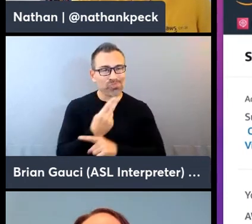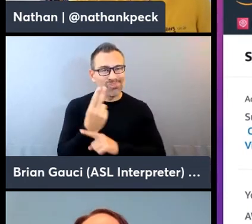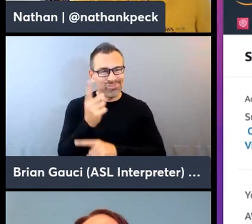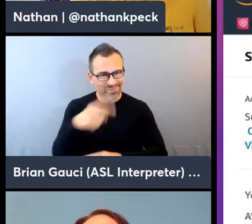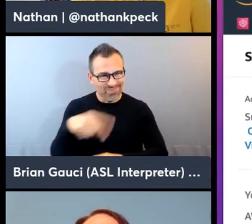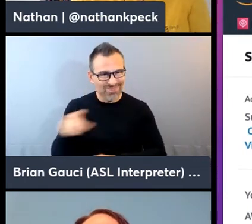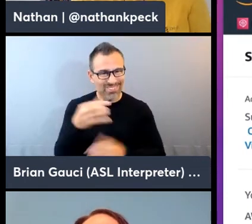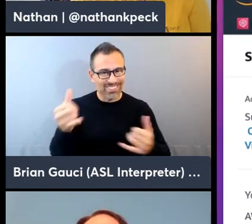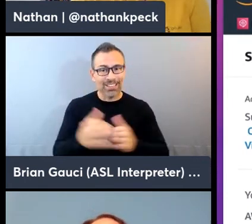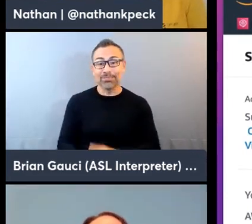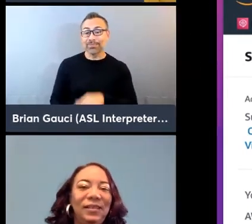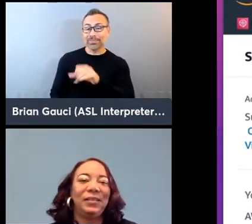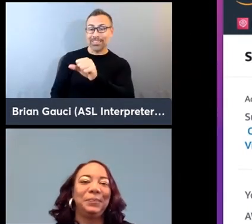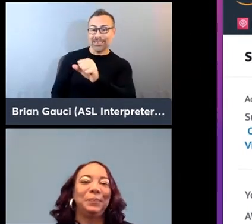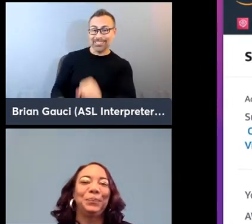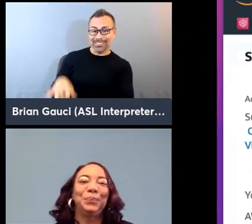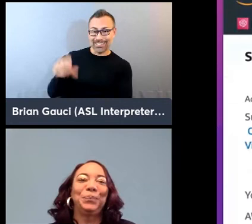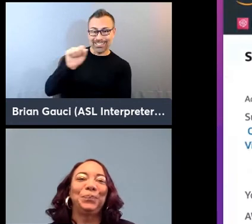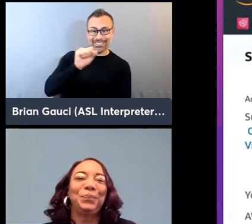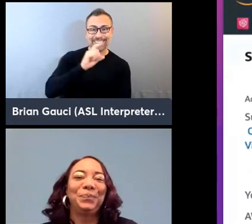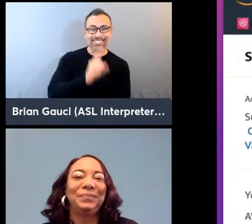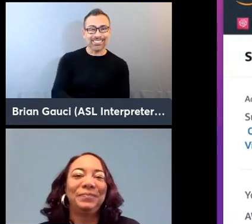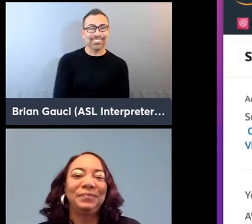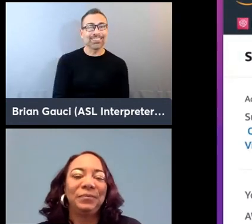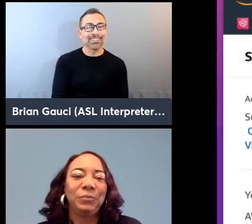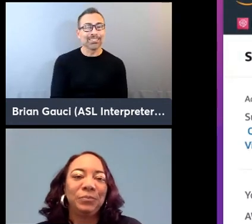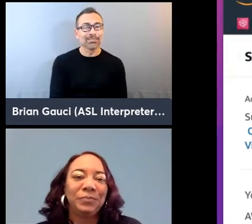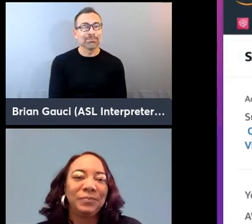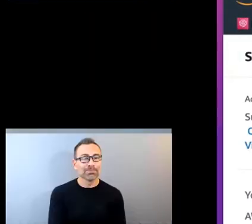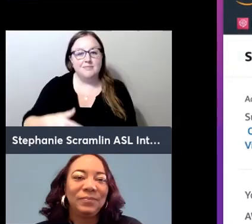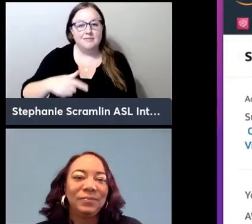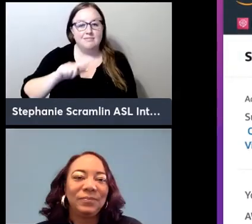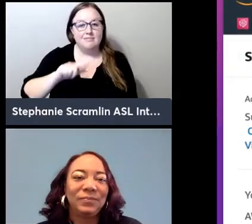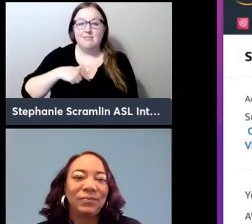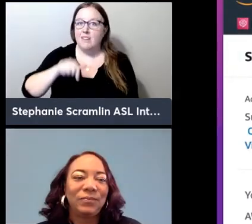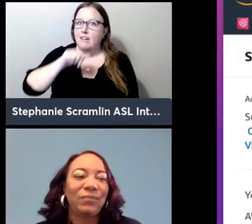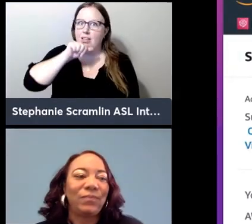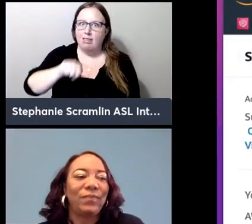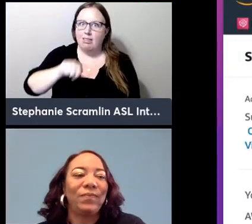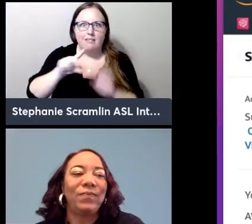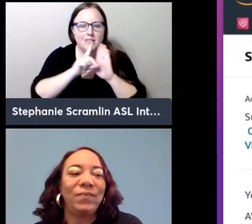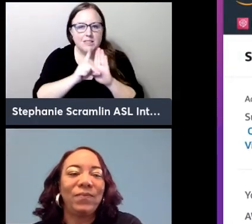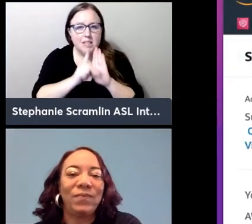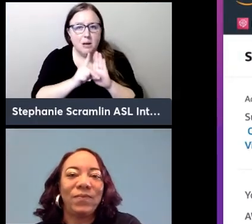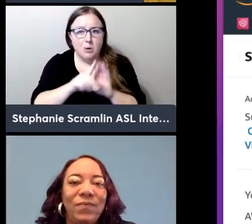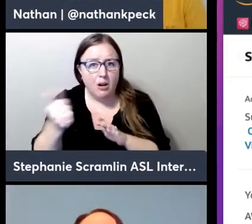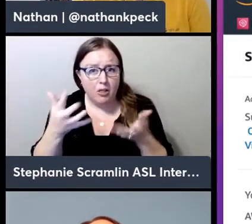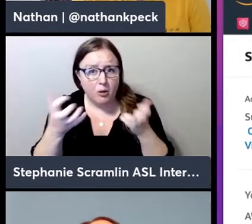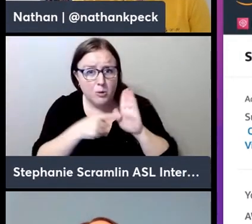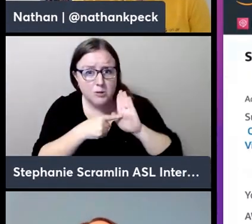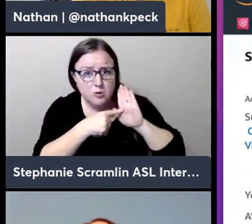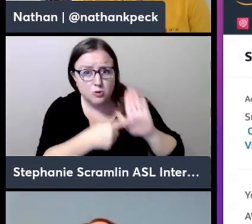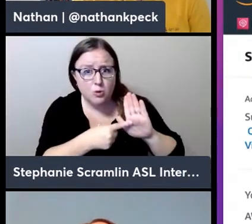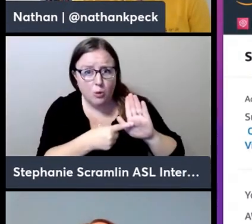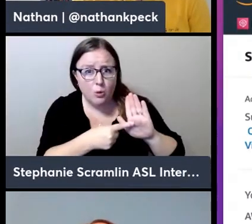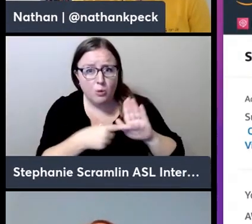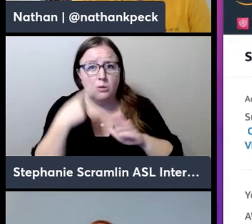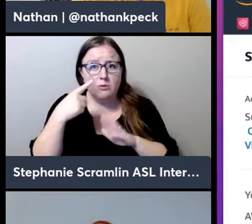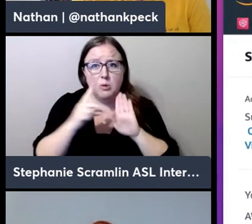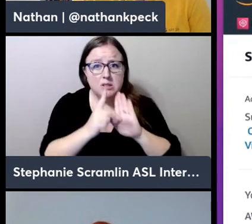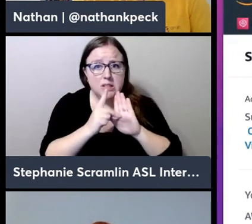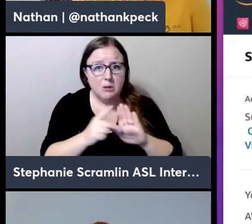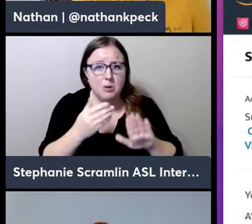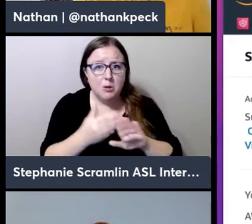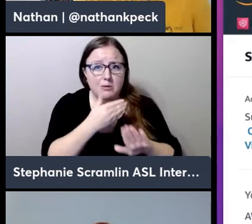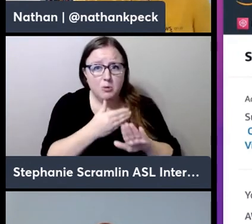Yes, it is. I love this demo. Is there anything else you want to show us here in the demo before we